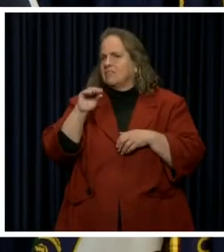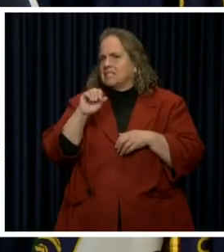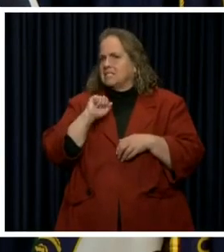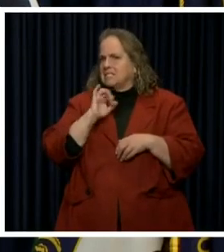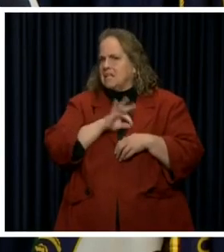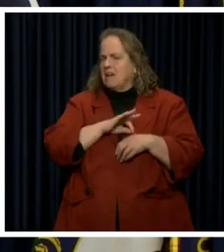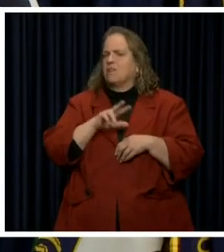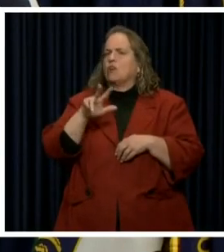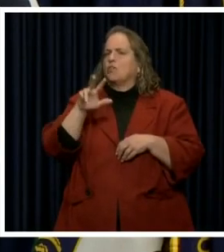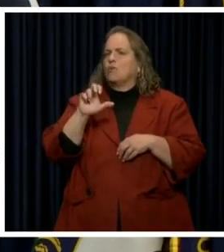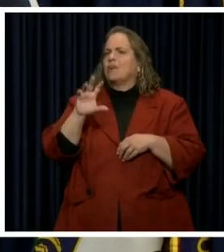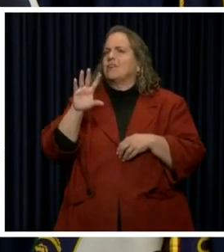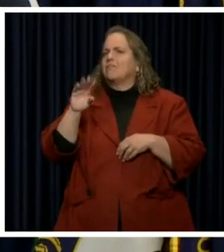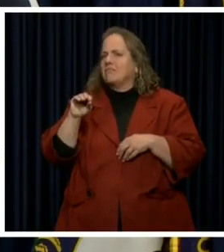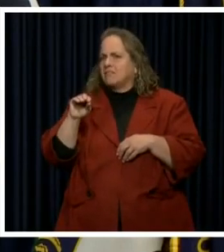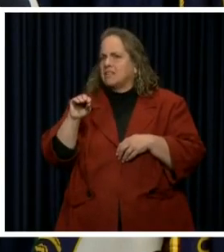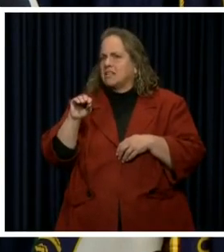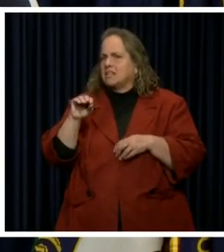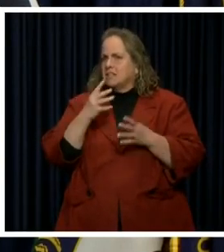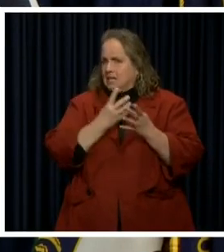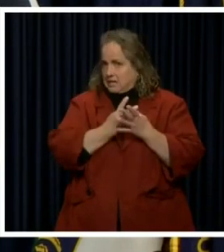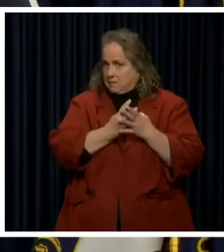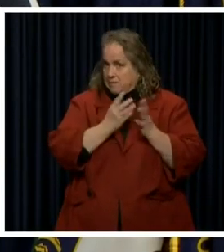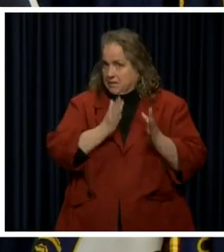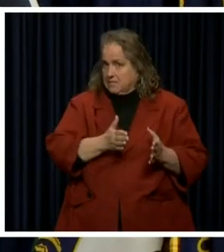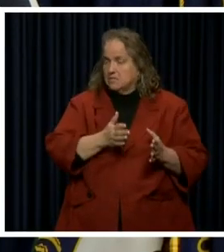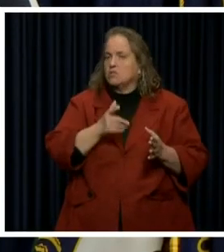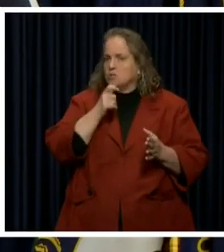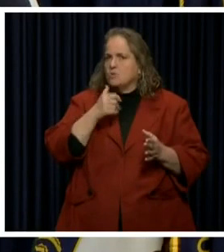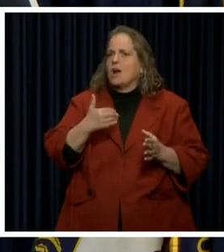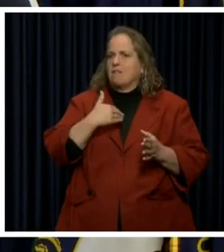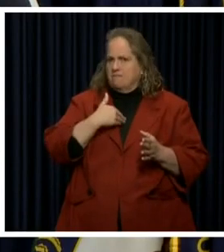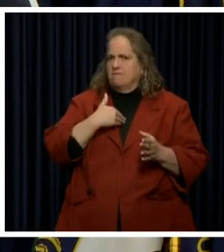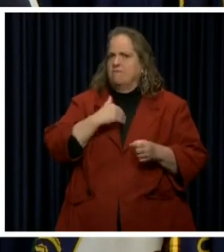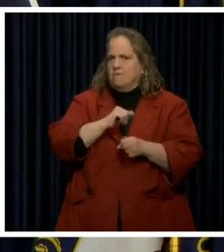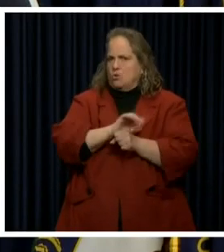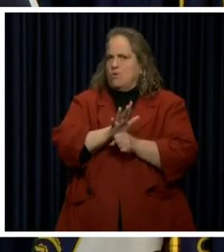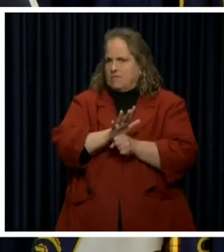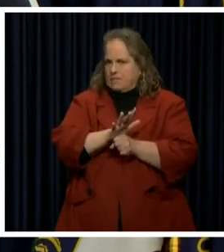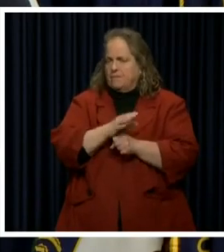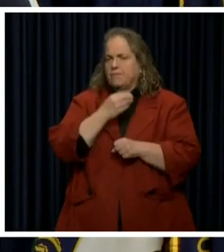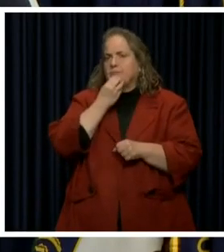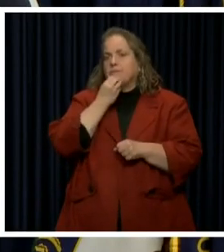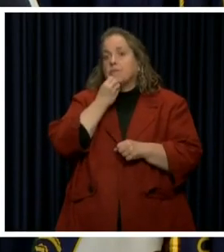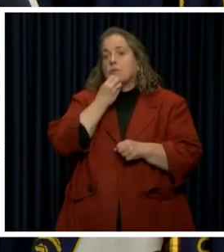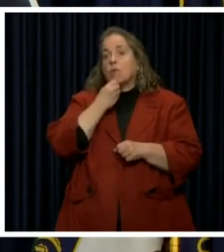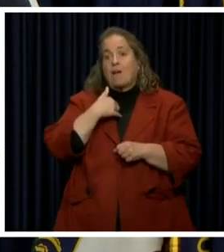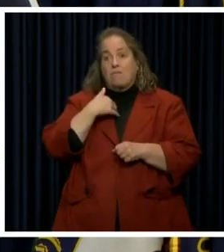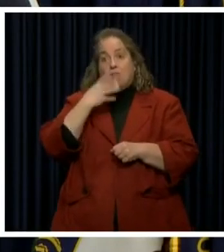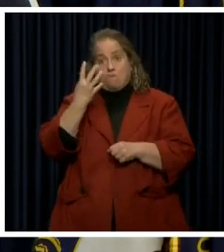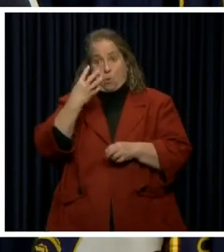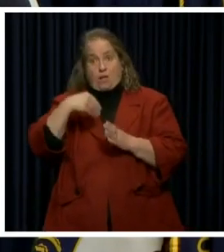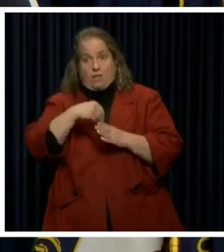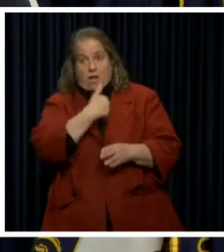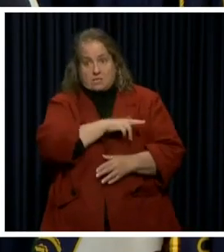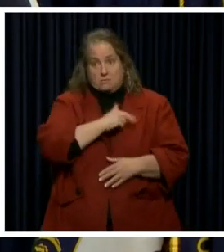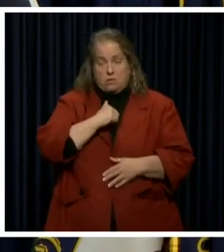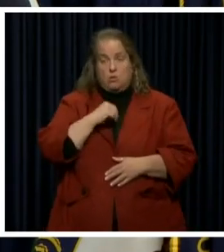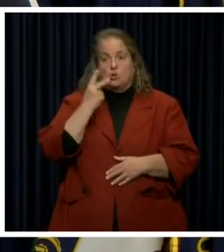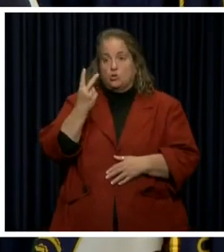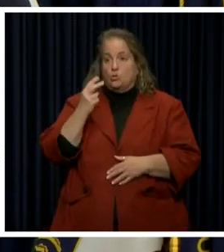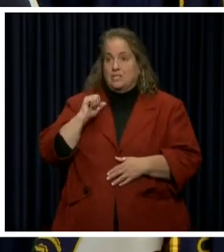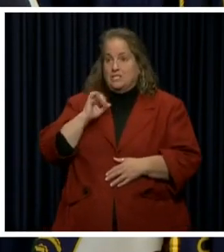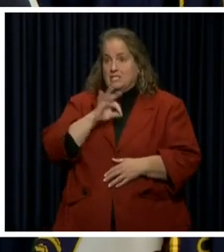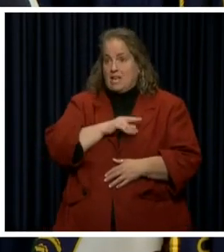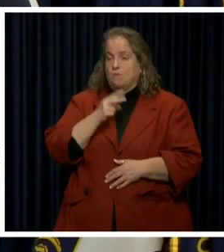and 350 inmates which have tested positive. We have 4 hospitalized, 2